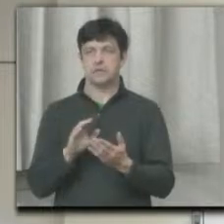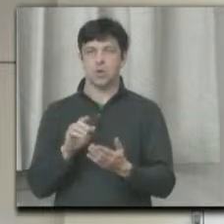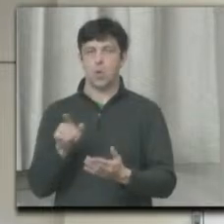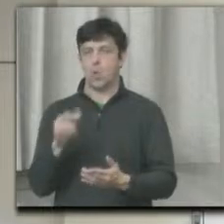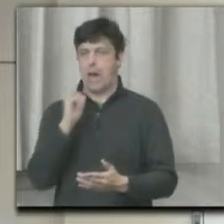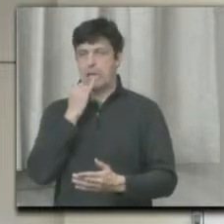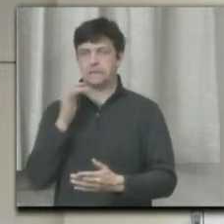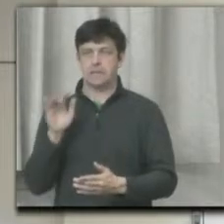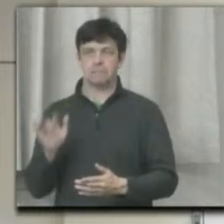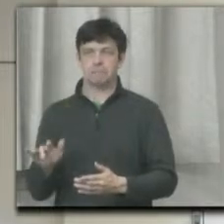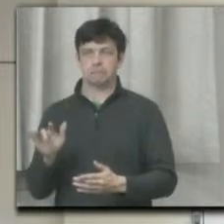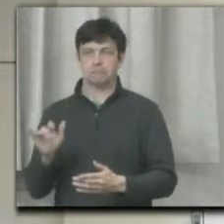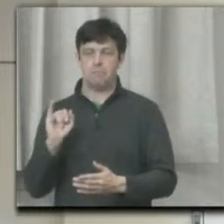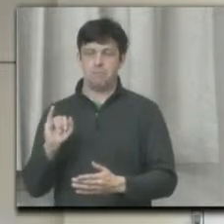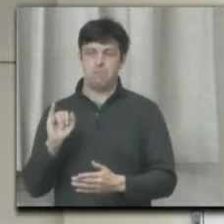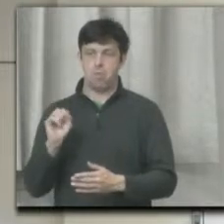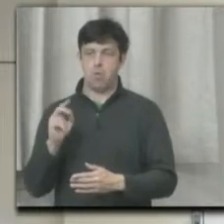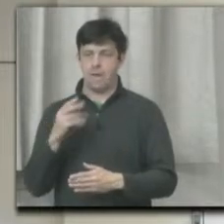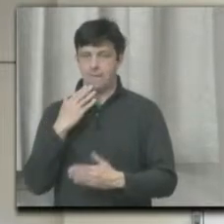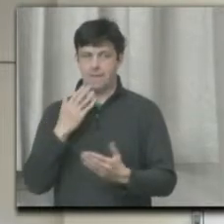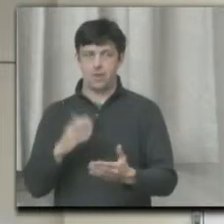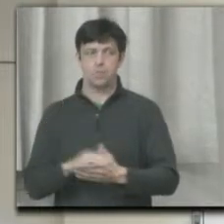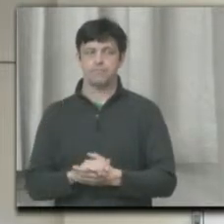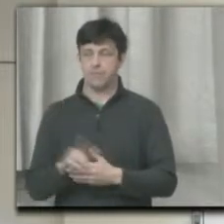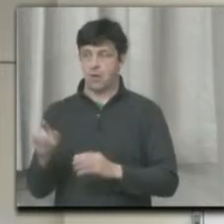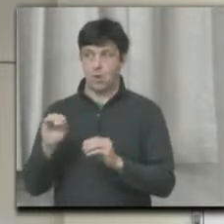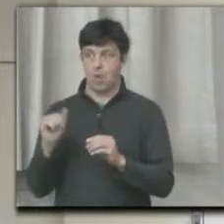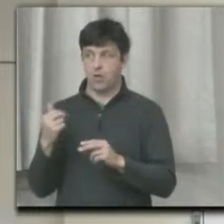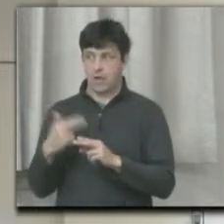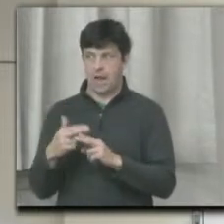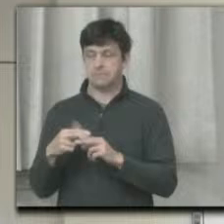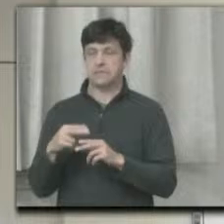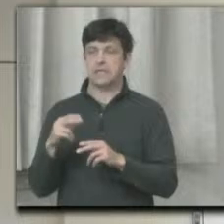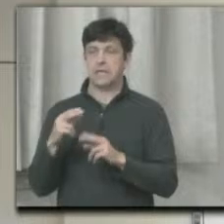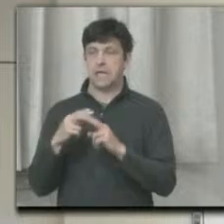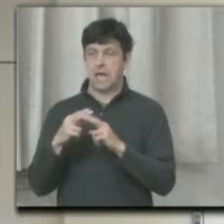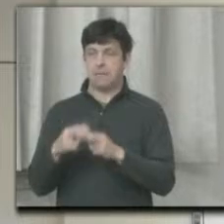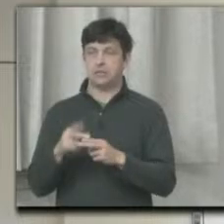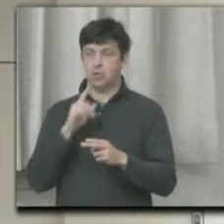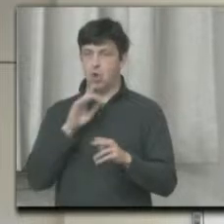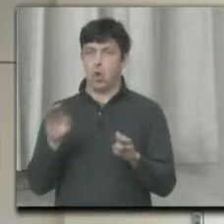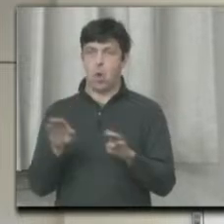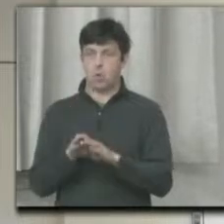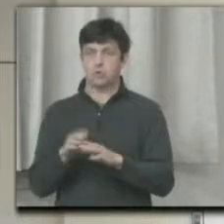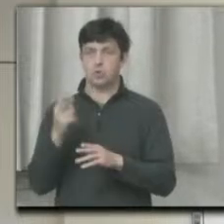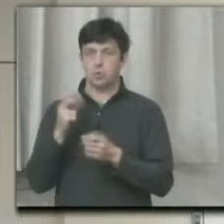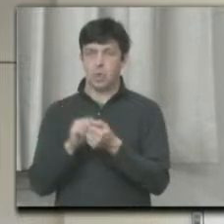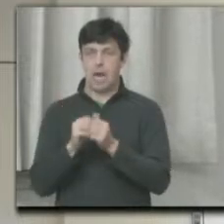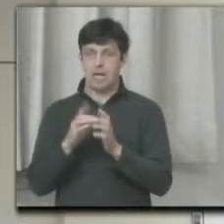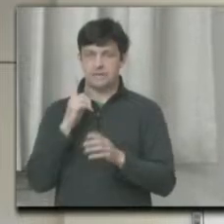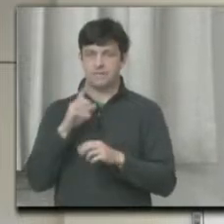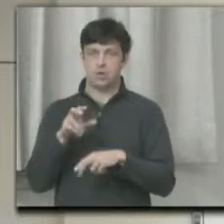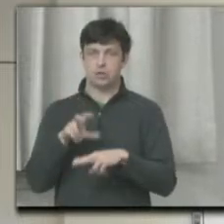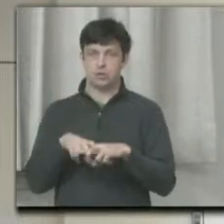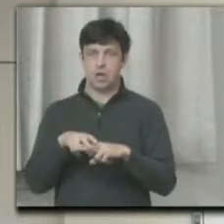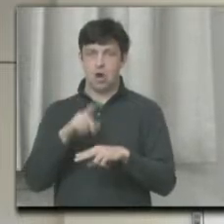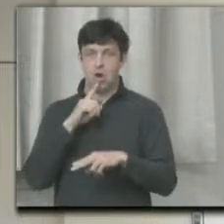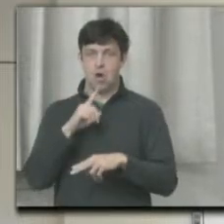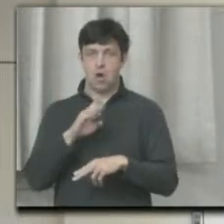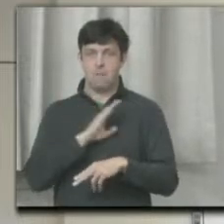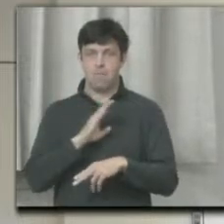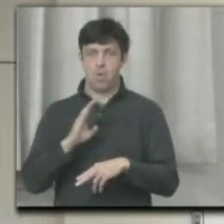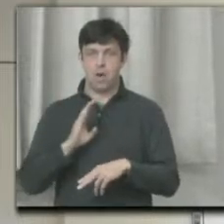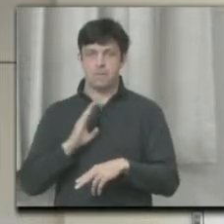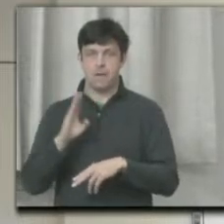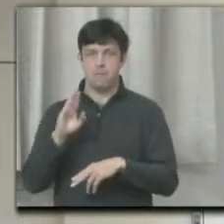Okay, thank you. There being no other names, nominations are closed. The two candidates for chair are Board